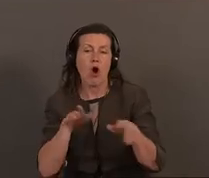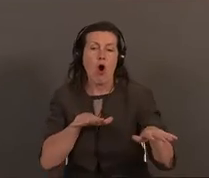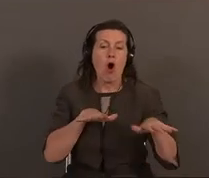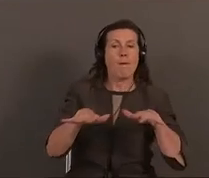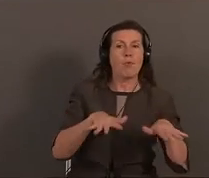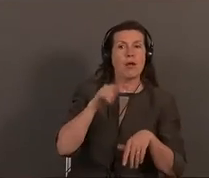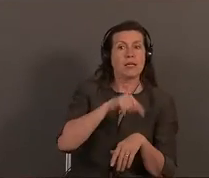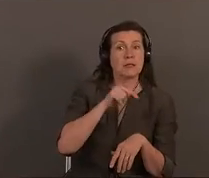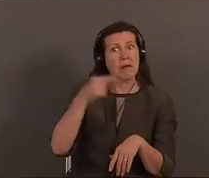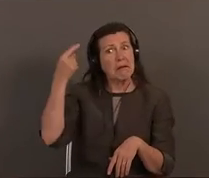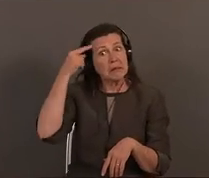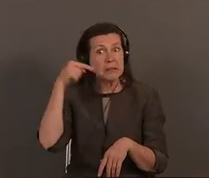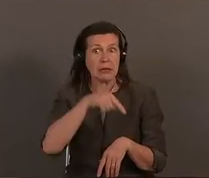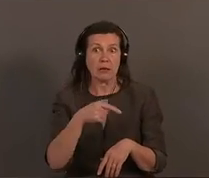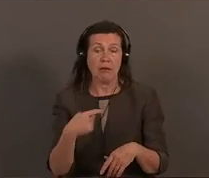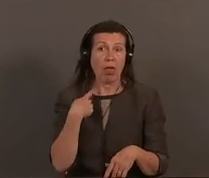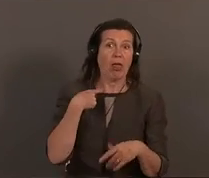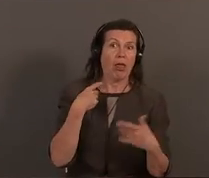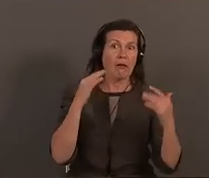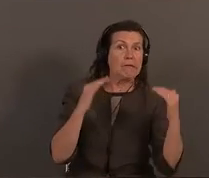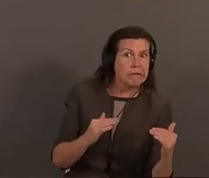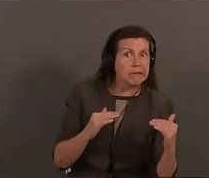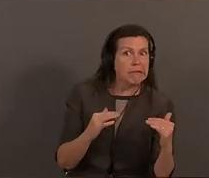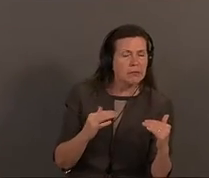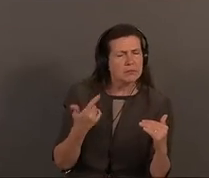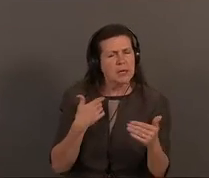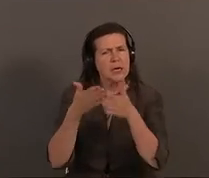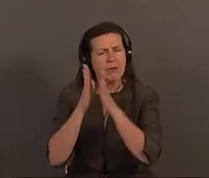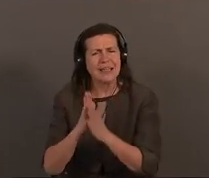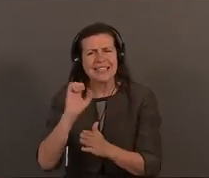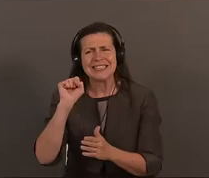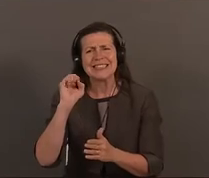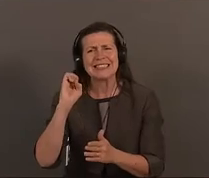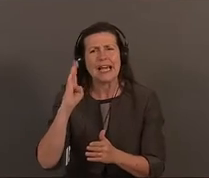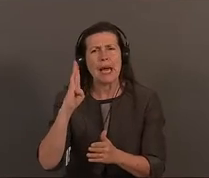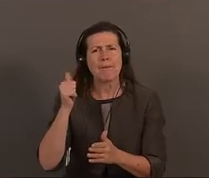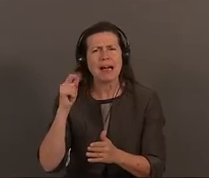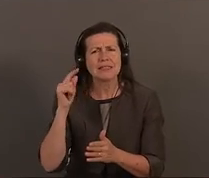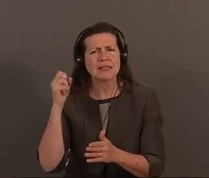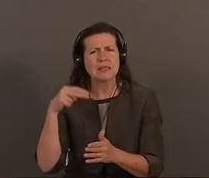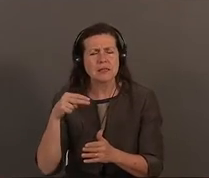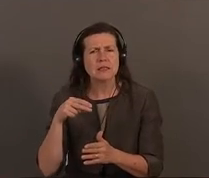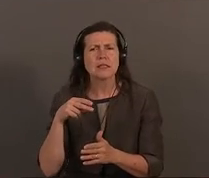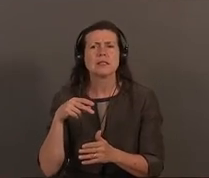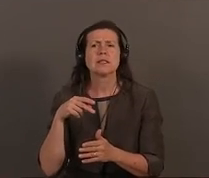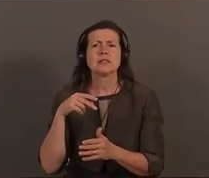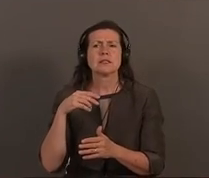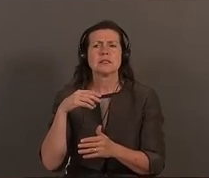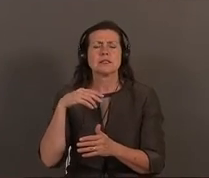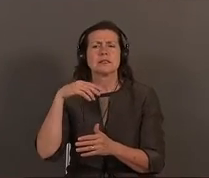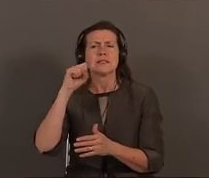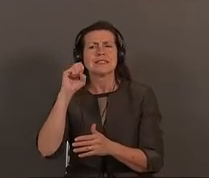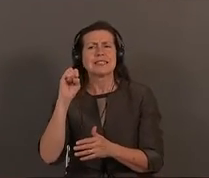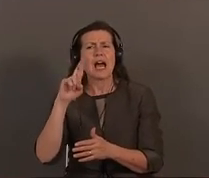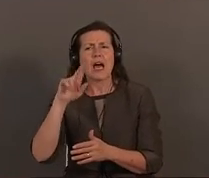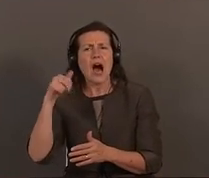would like to ask Sébastien Soriano, what that editorial meant is that indeed the